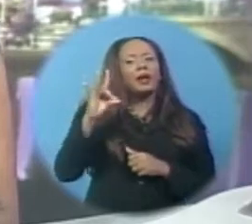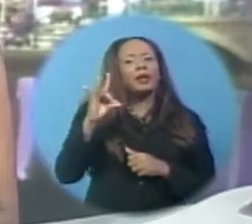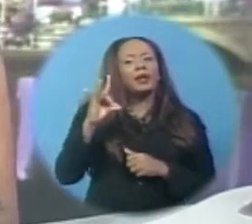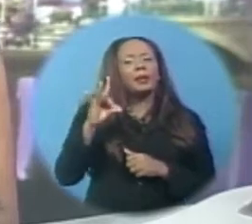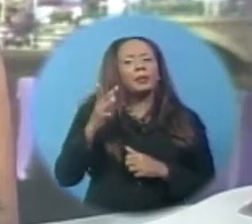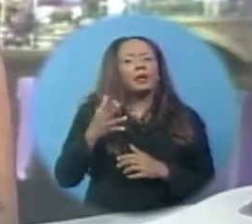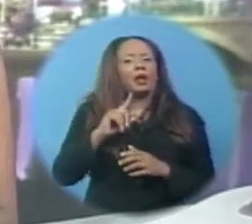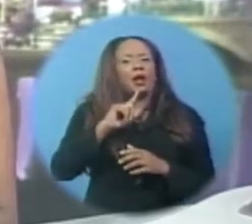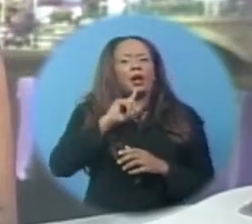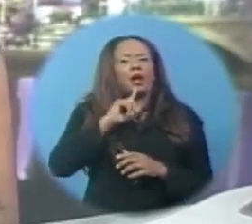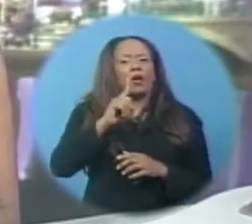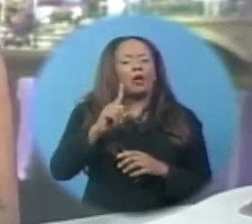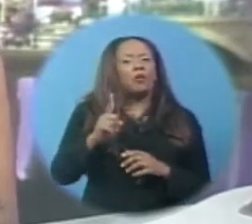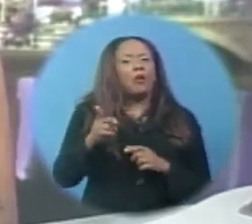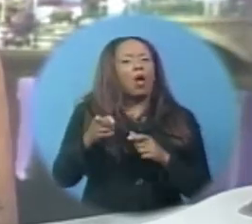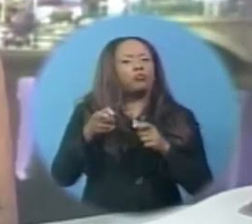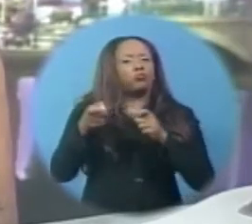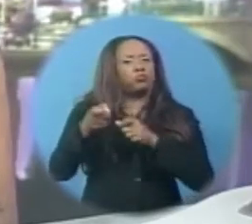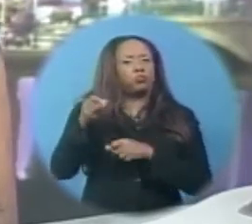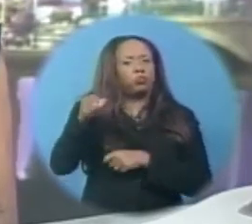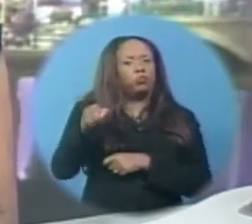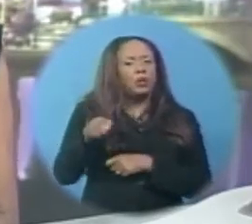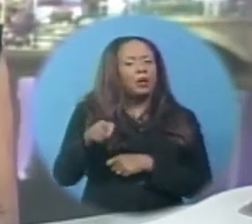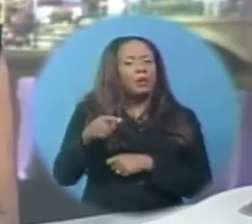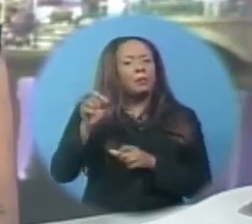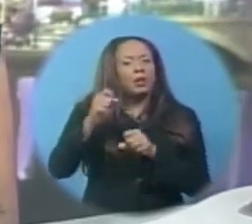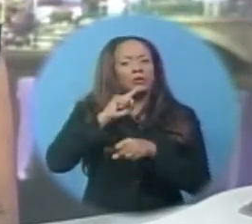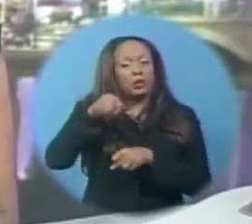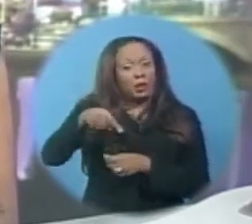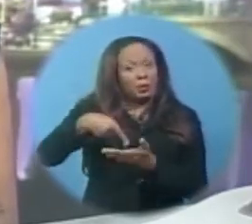to be transparent as money owed is paid out.